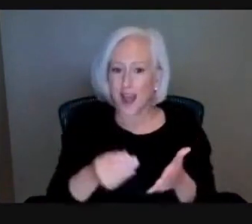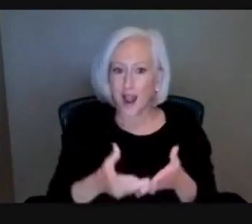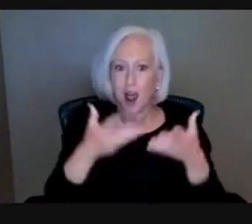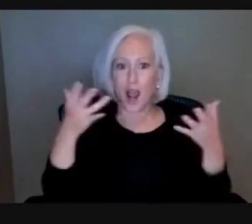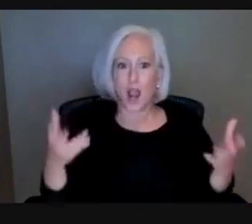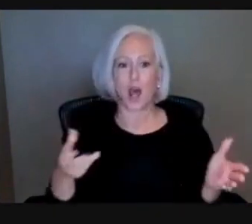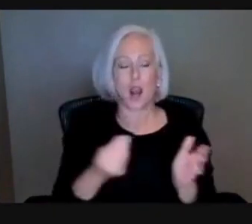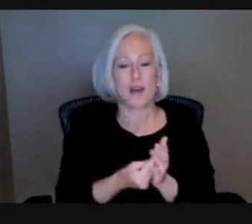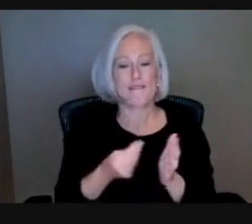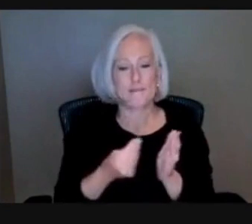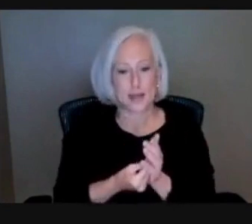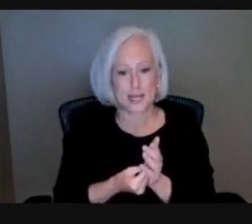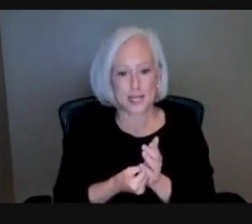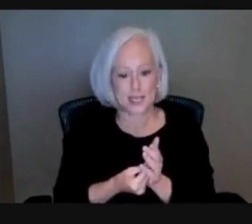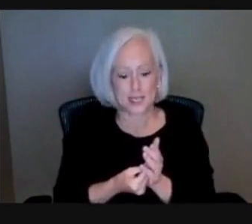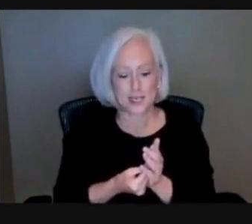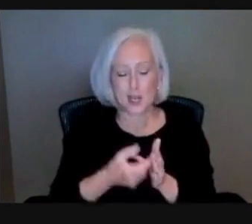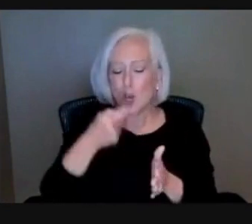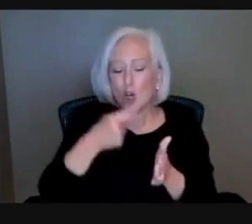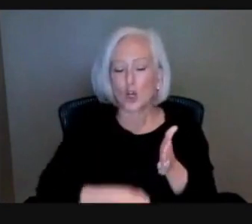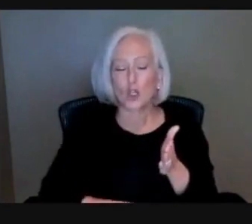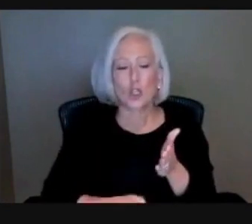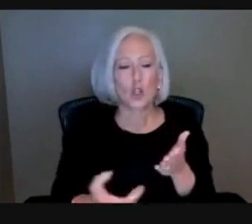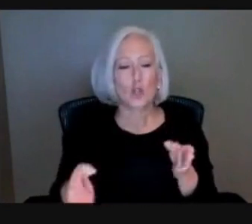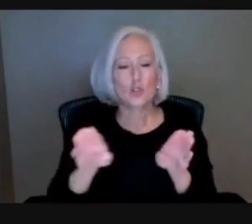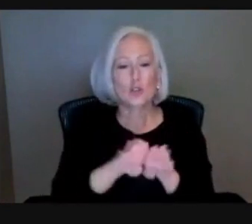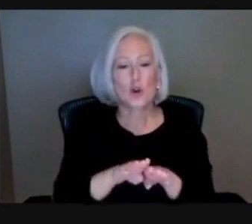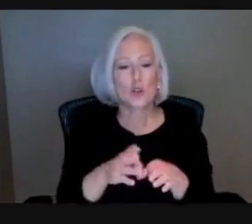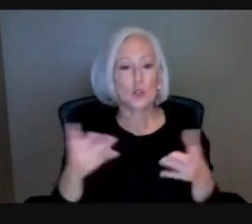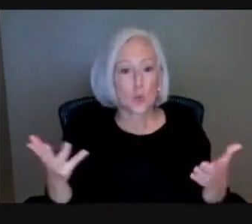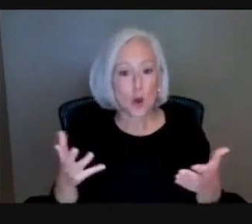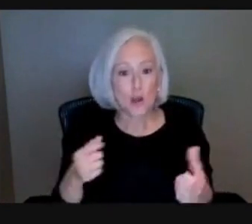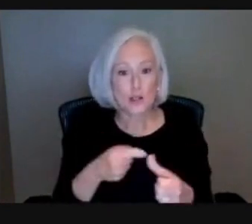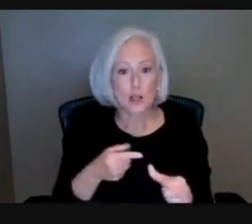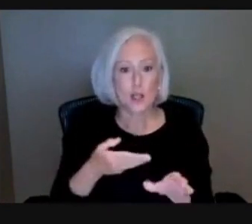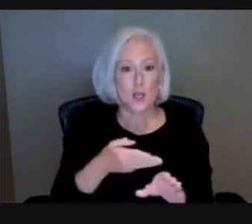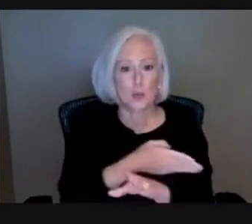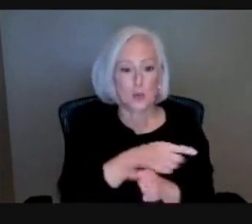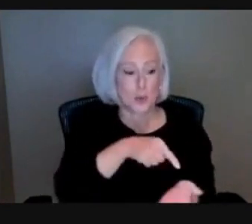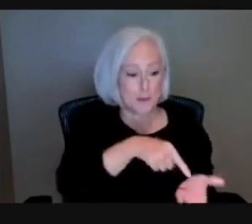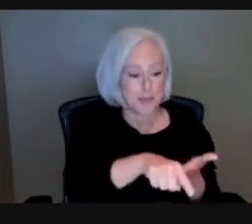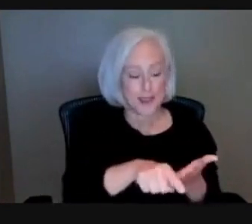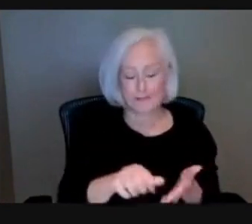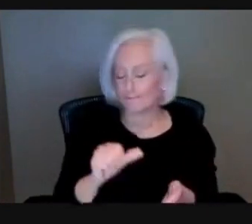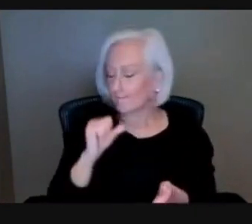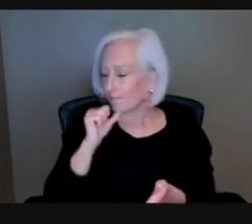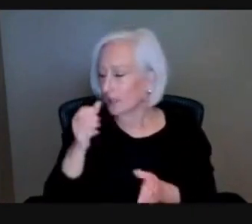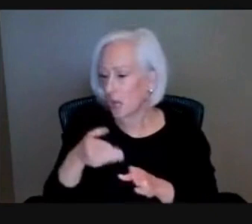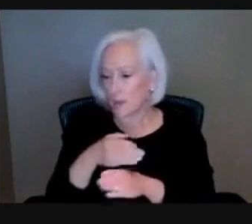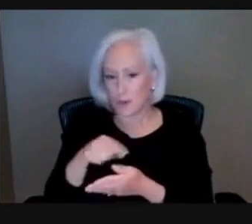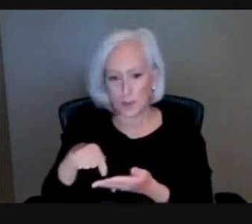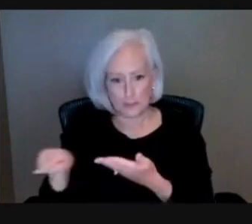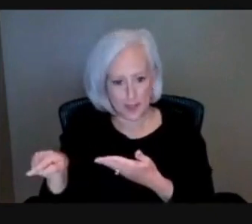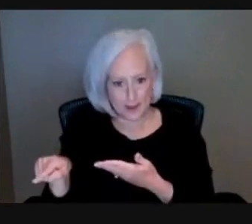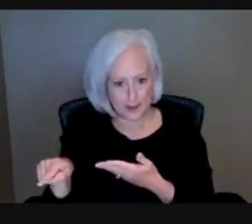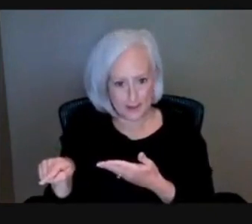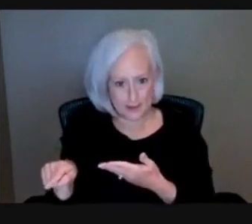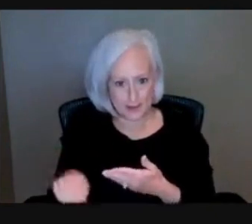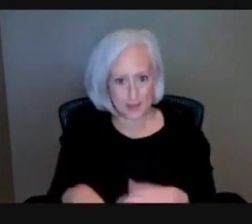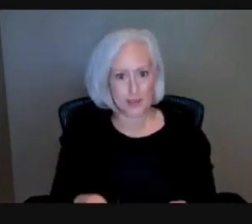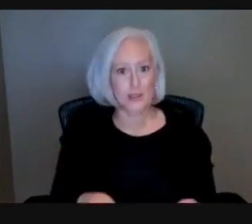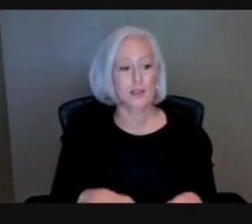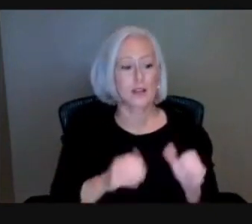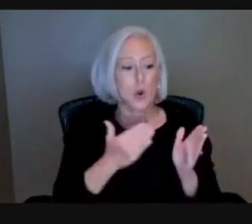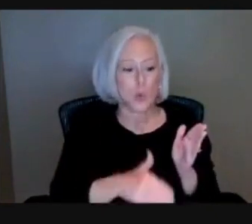costs that you will run into are prepaid items and non-prepaid items, or recurring closing costs and